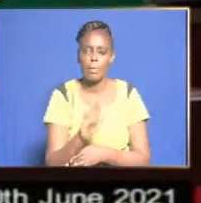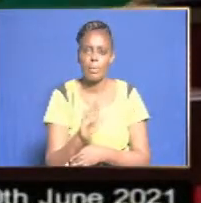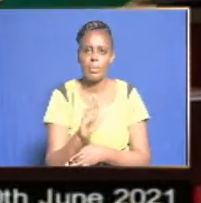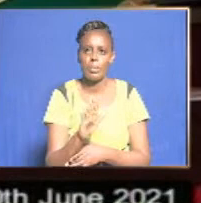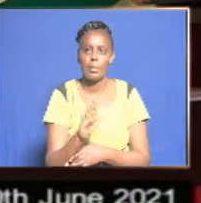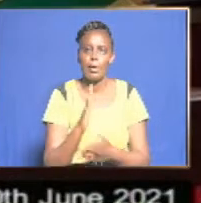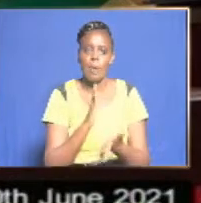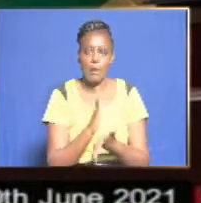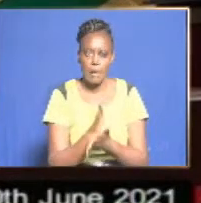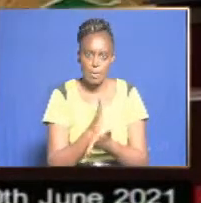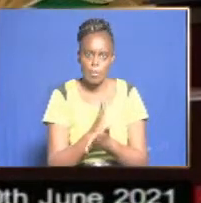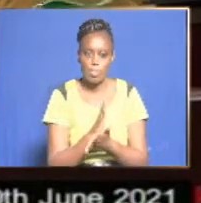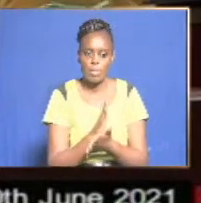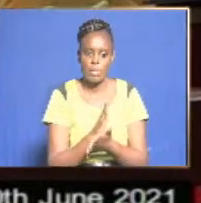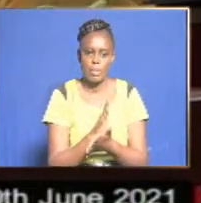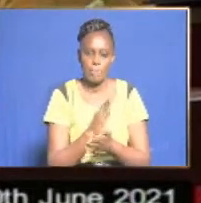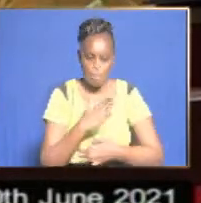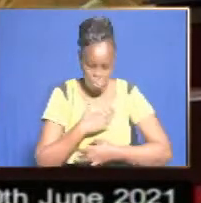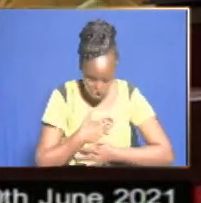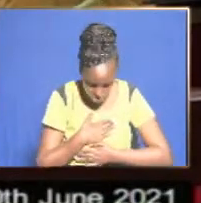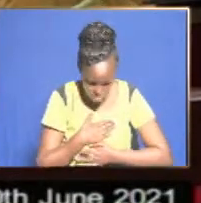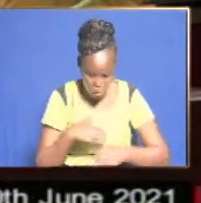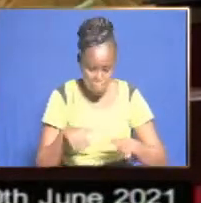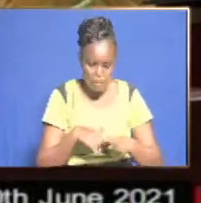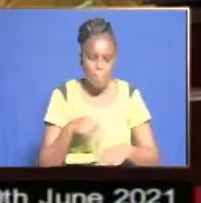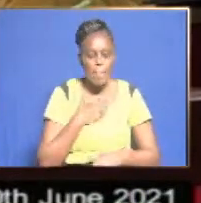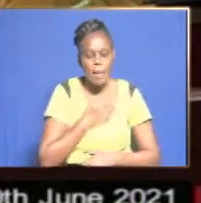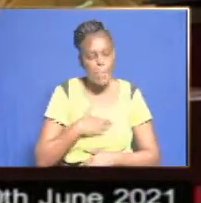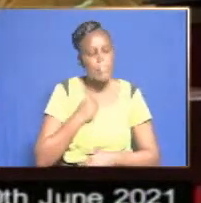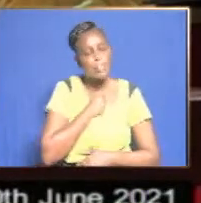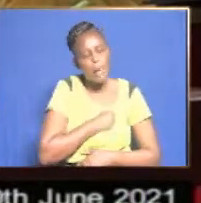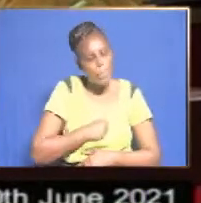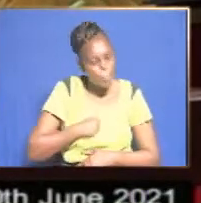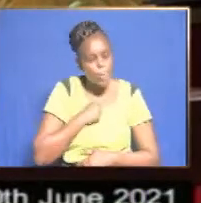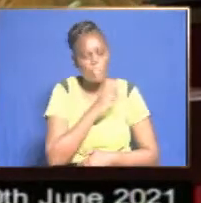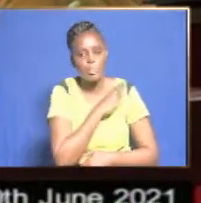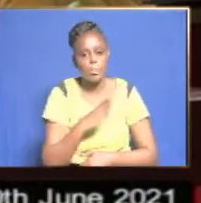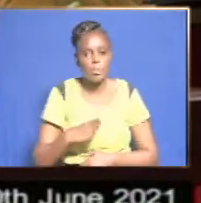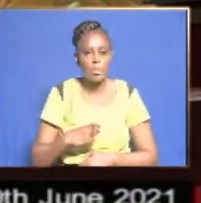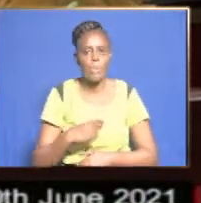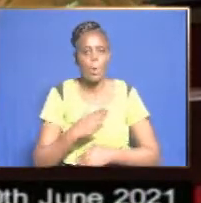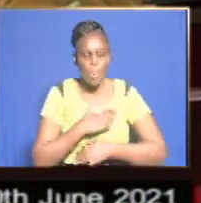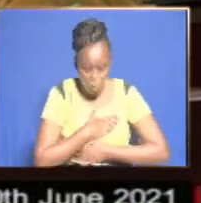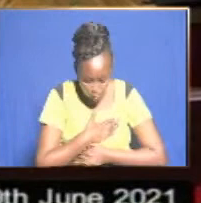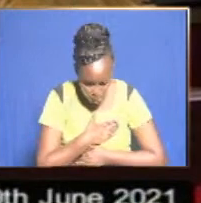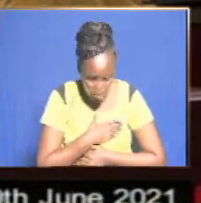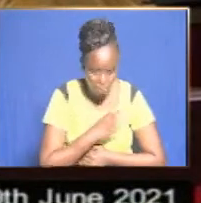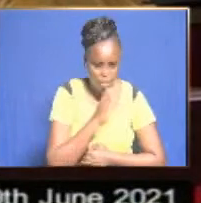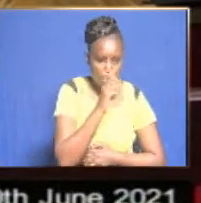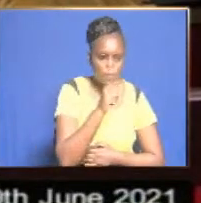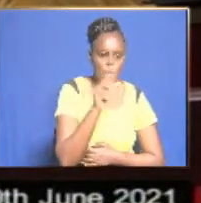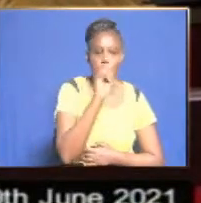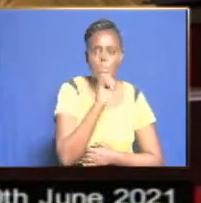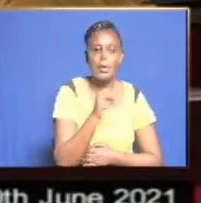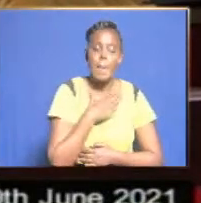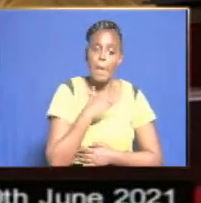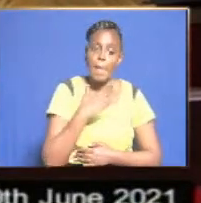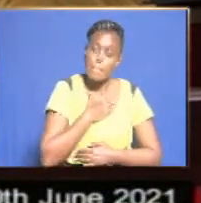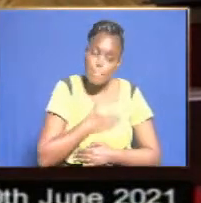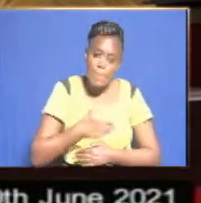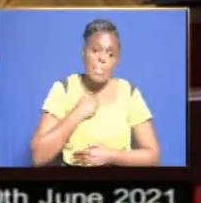Yeah, actually, you should actually apologize to the committee. Honorable Sotsi. Apologize to the committee.